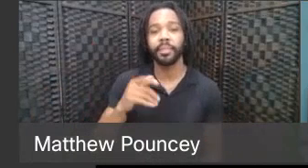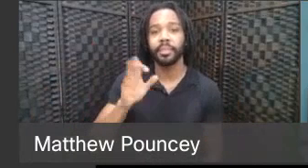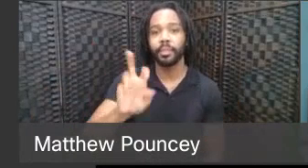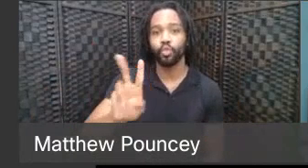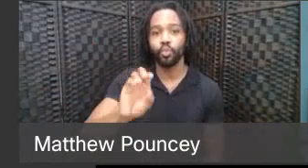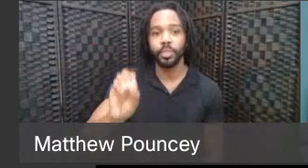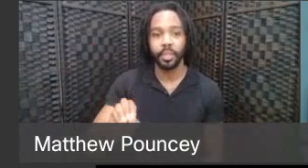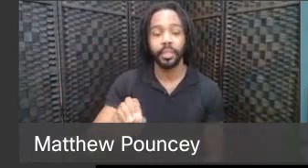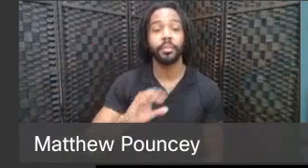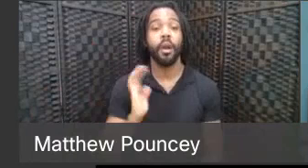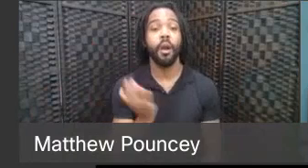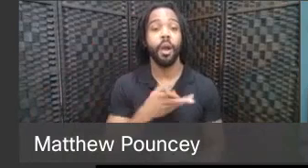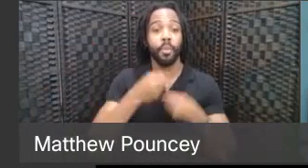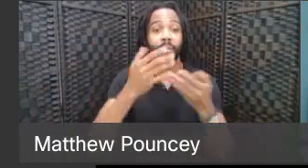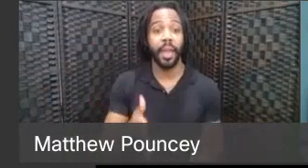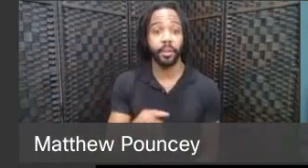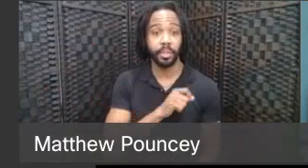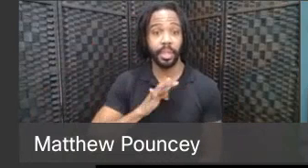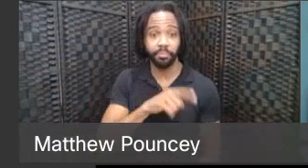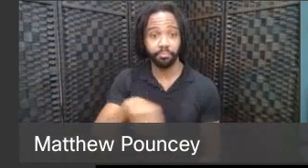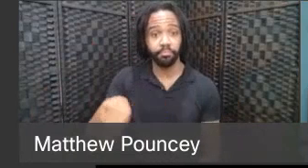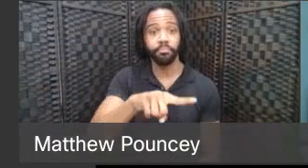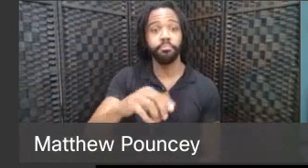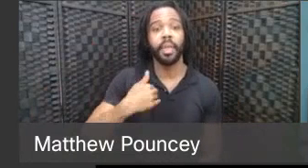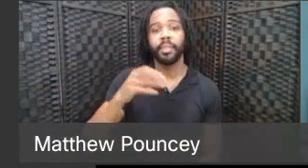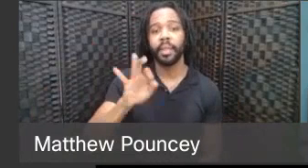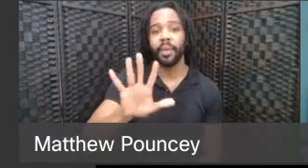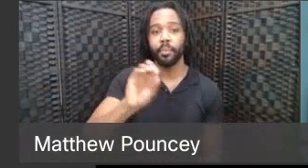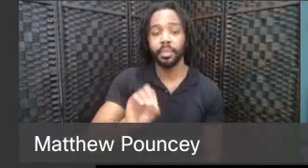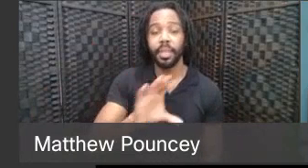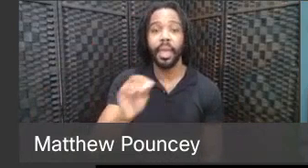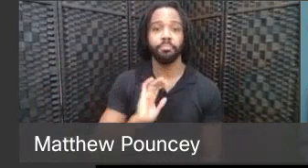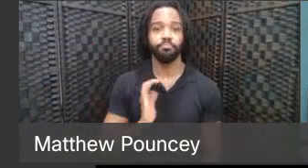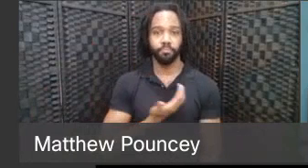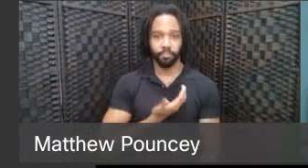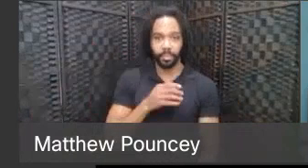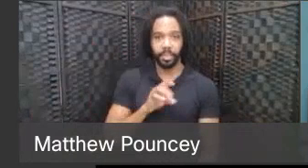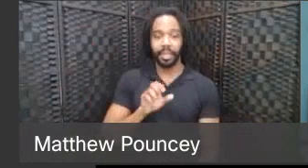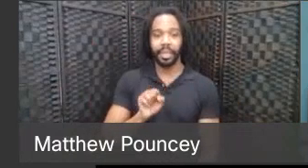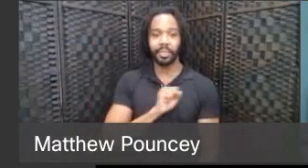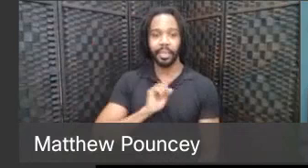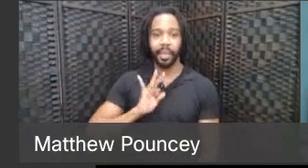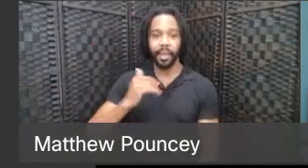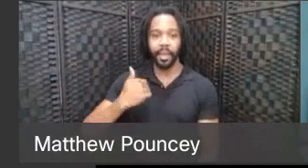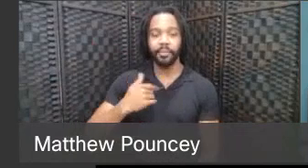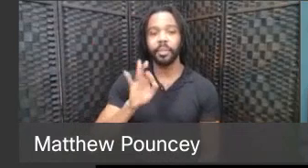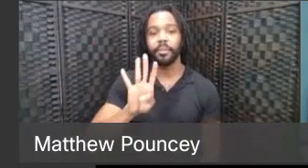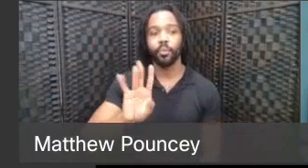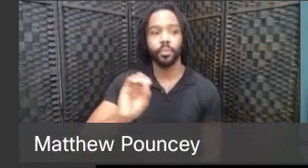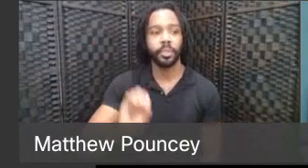Our provider staff is at 95%, and DDS staff is at 94%.